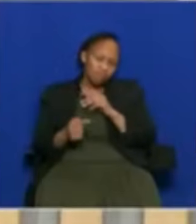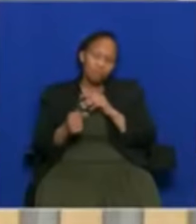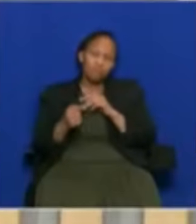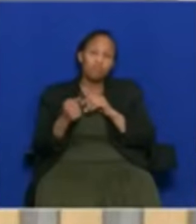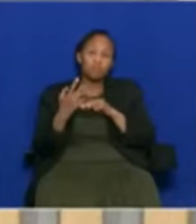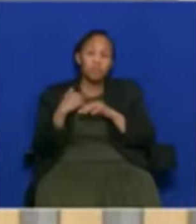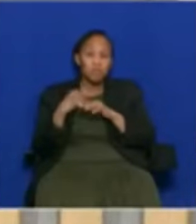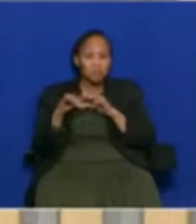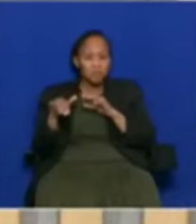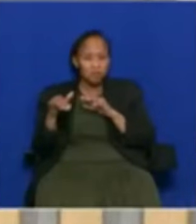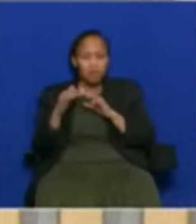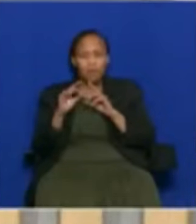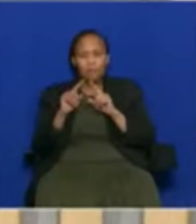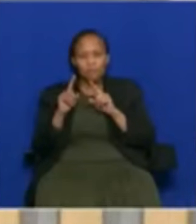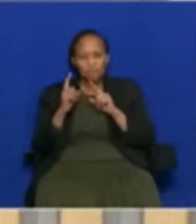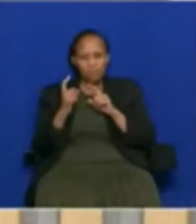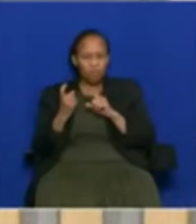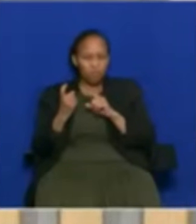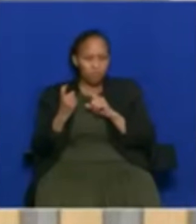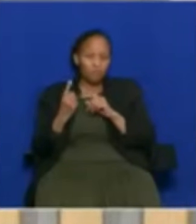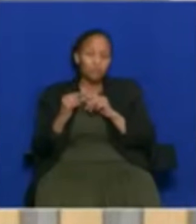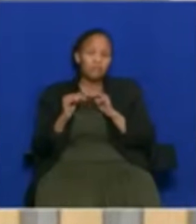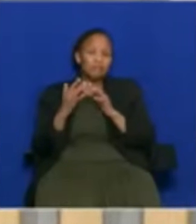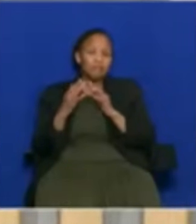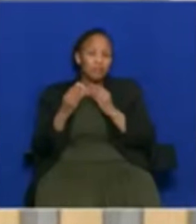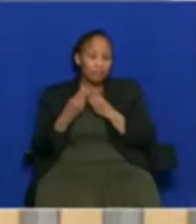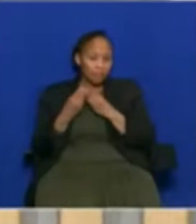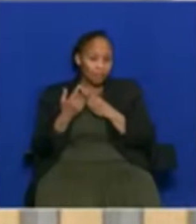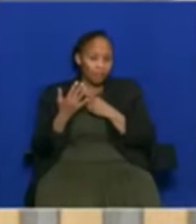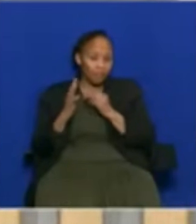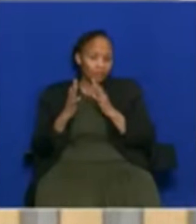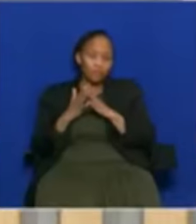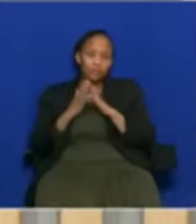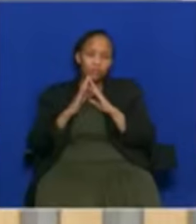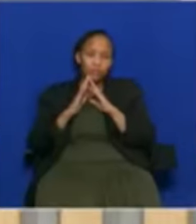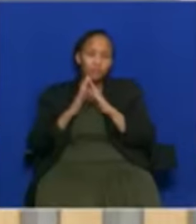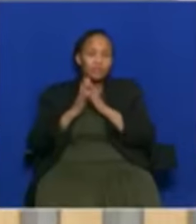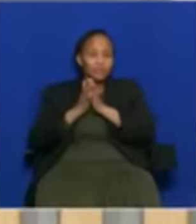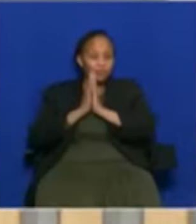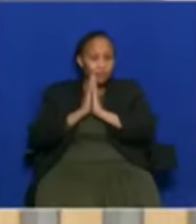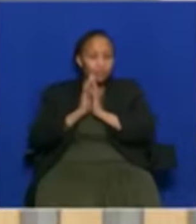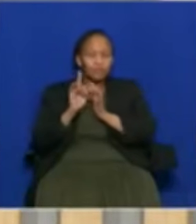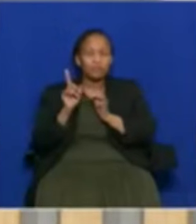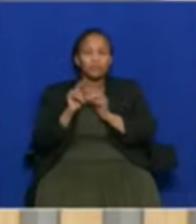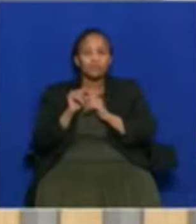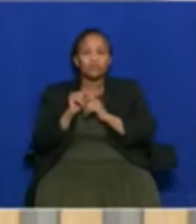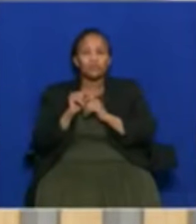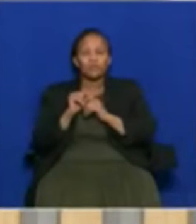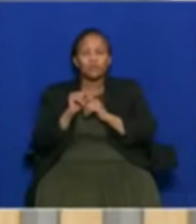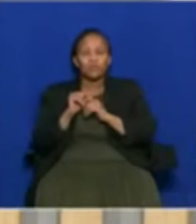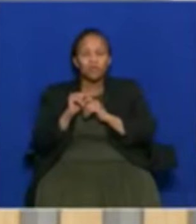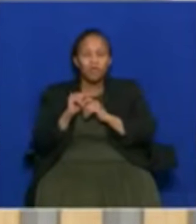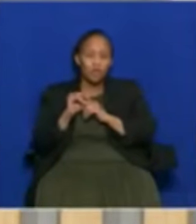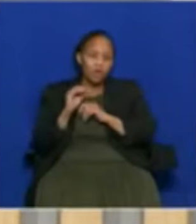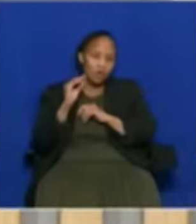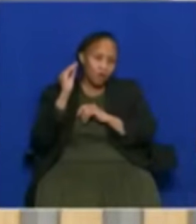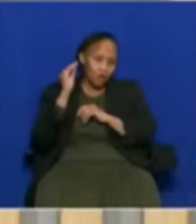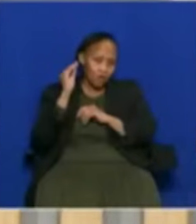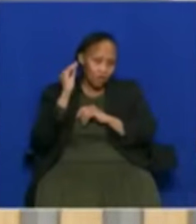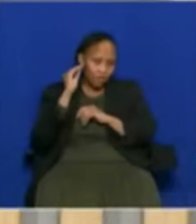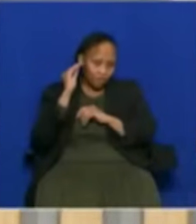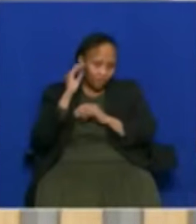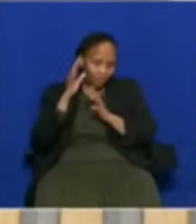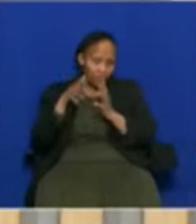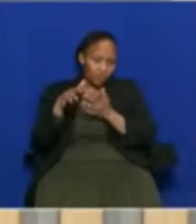requested, that the crime intelligence officers where the Secret Service account is, that